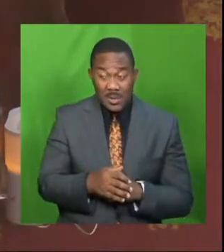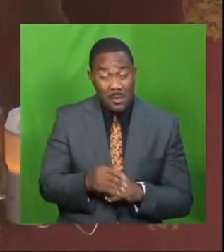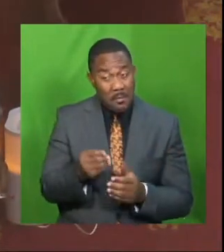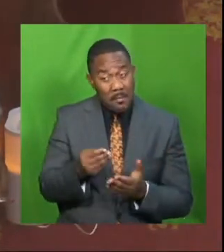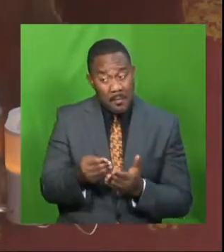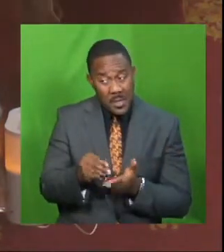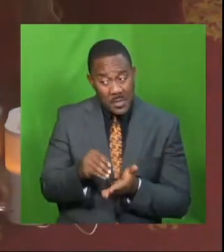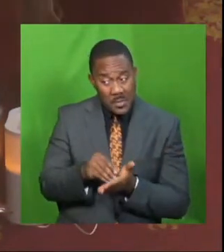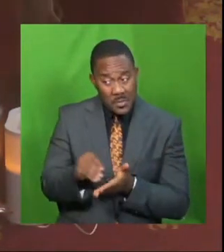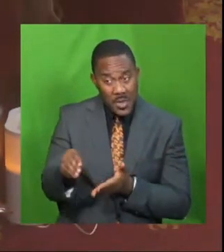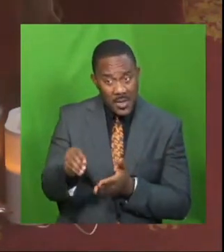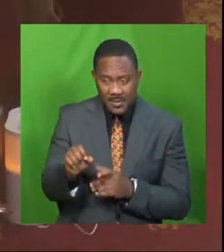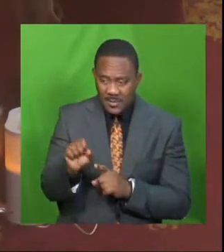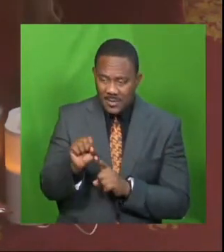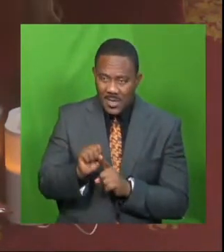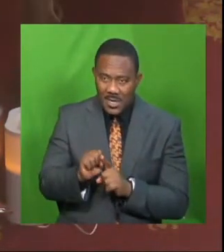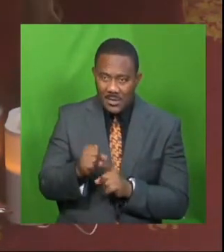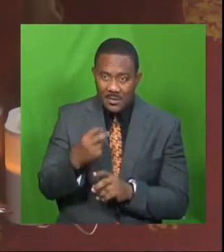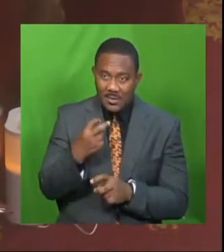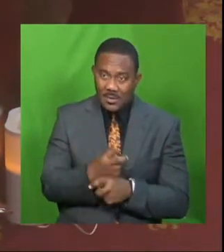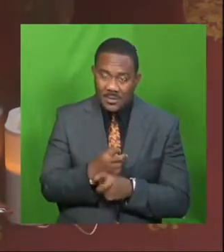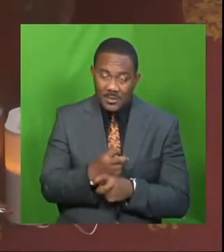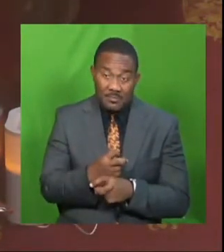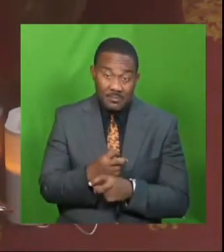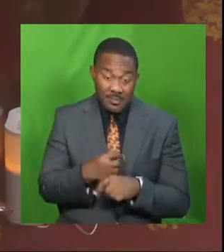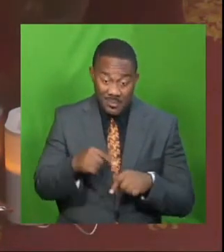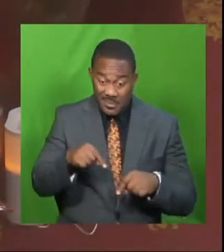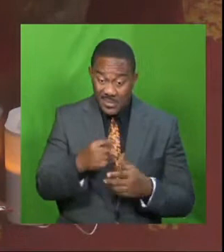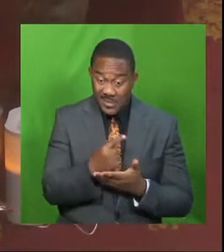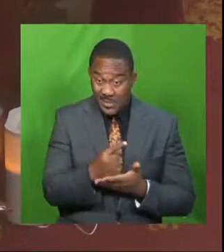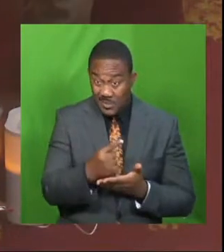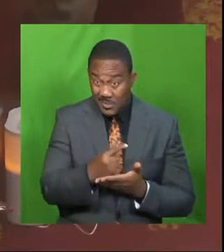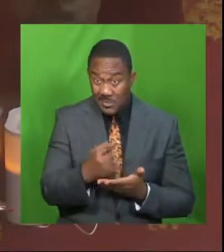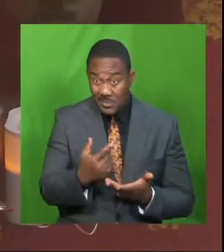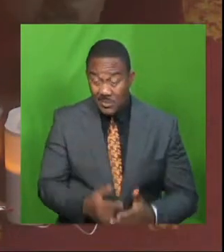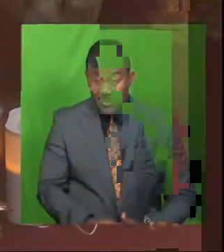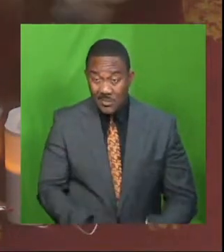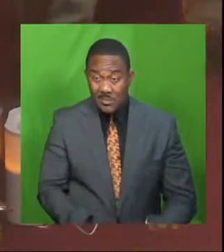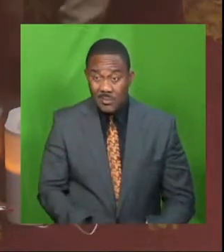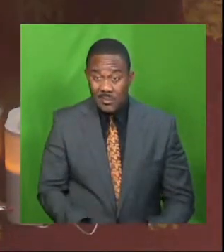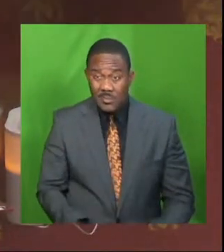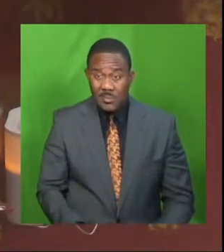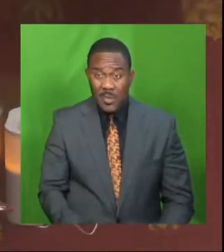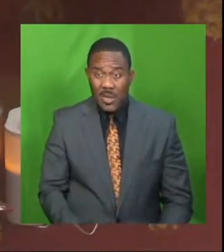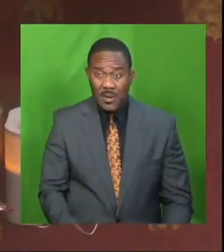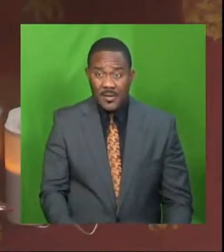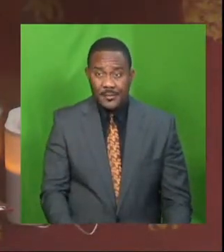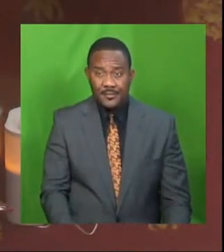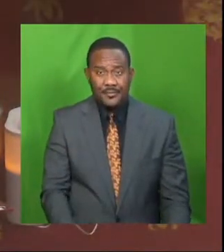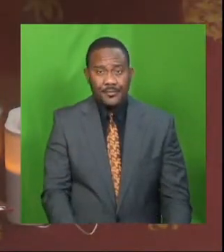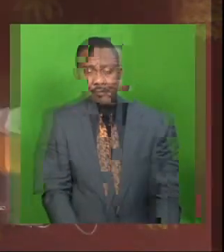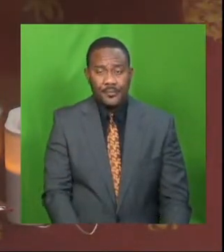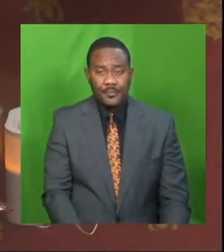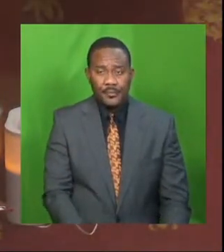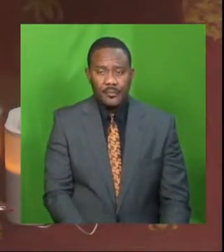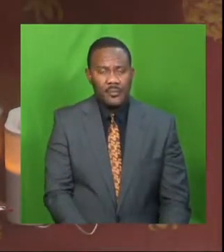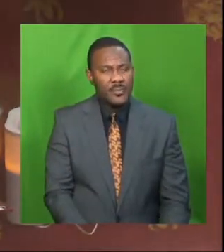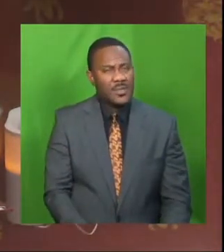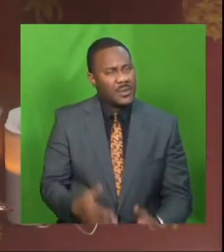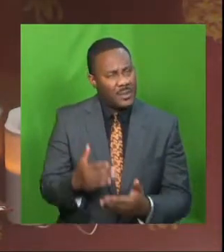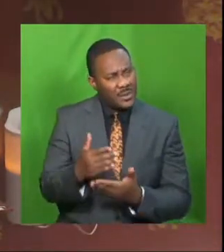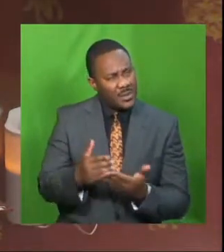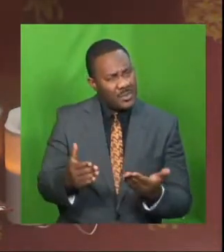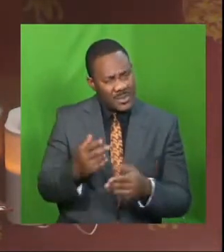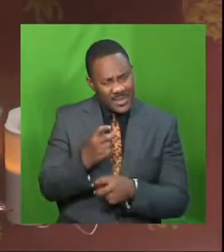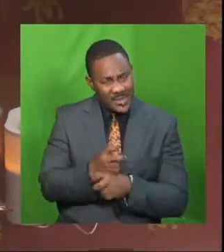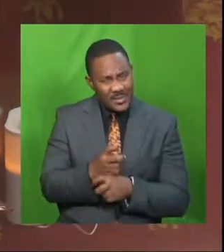meet. Indeed, I think even this week you will find reports in some of the media or on some of the media platforms about media houses struggling